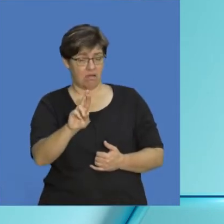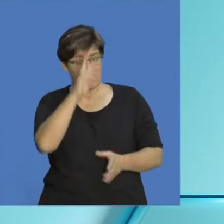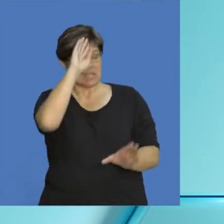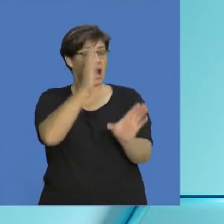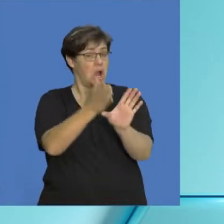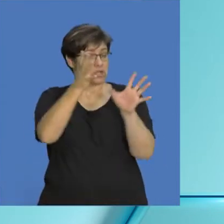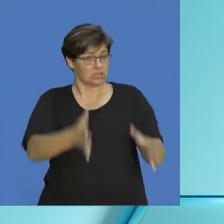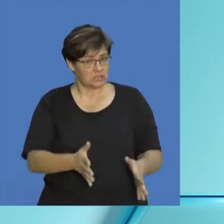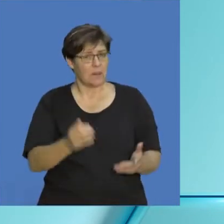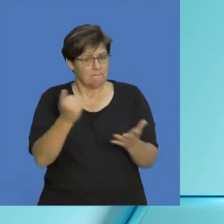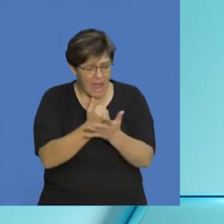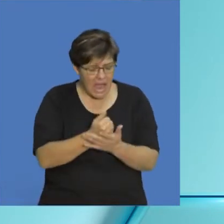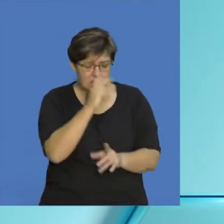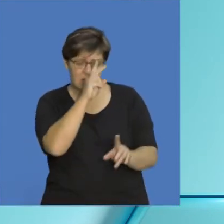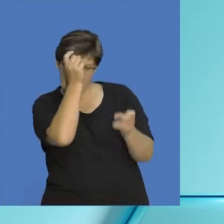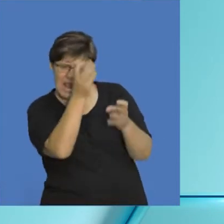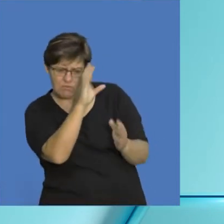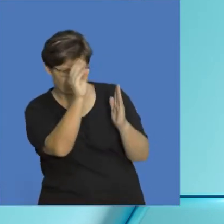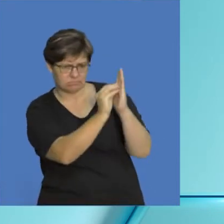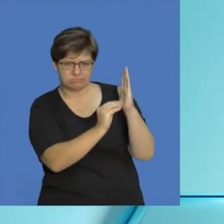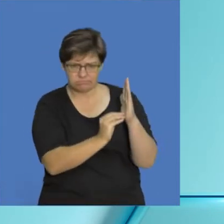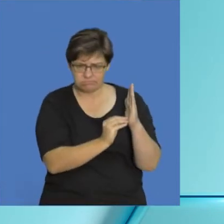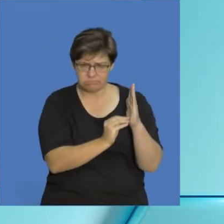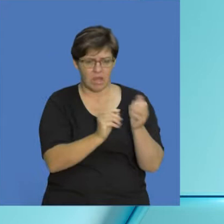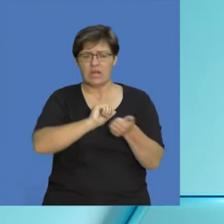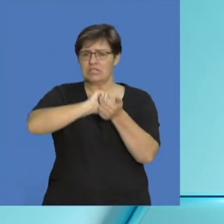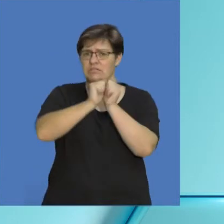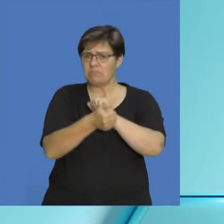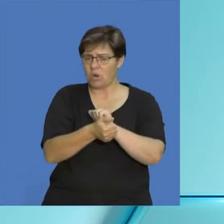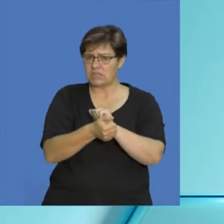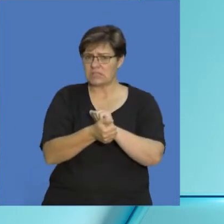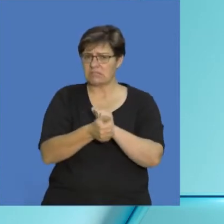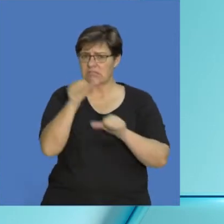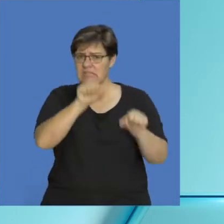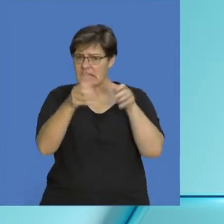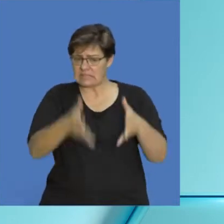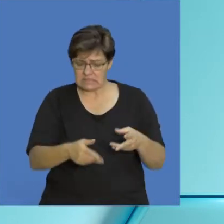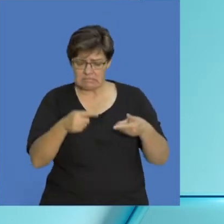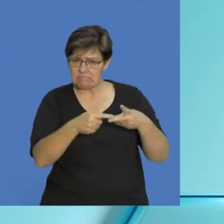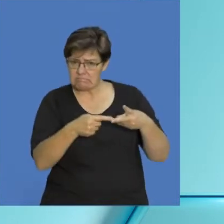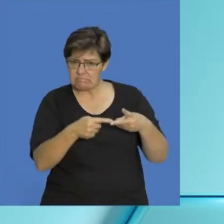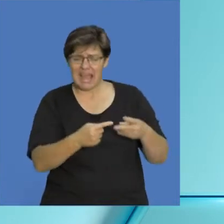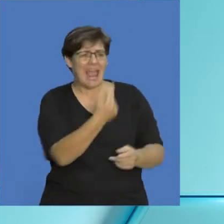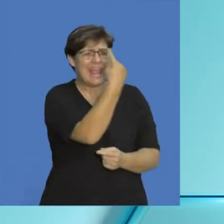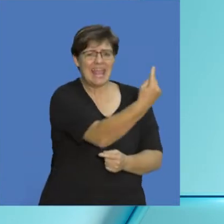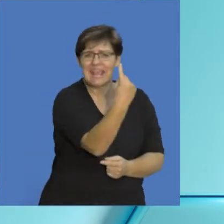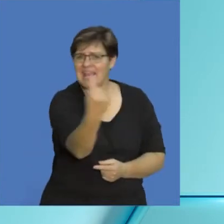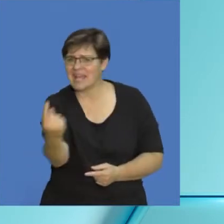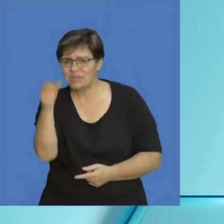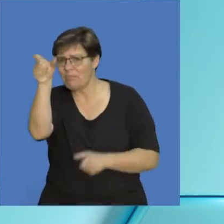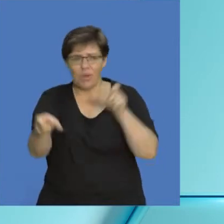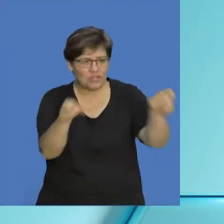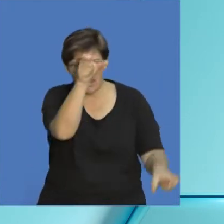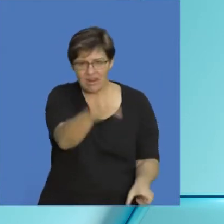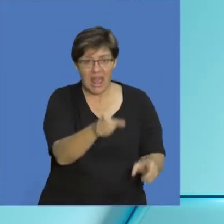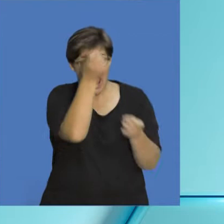psychologist needs to analyze data. A sports scientist needs to analyze data. Each and every person needs to analyze